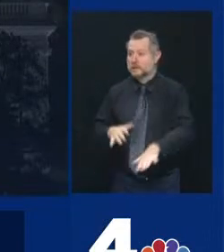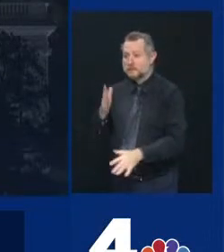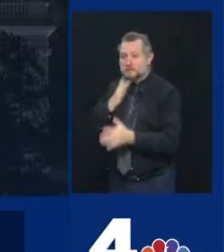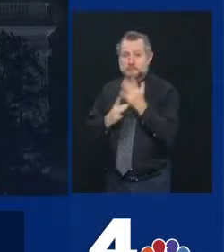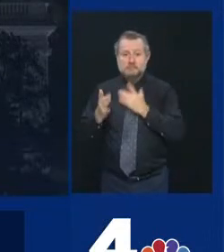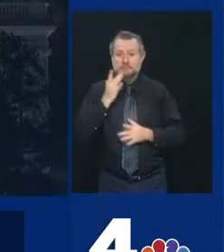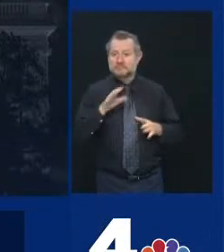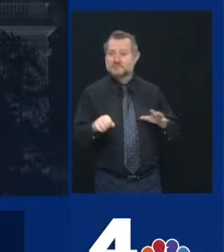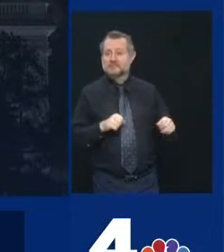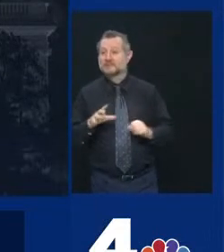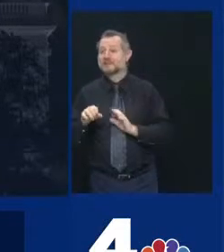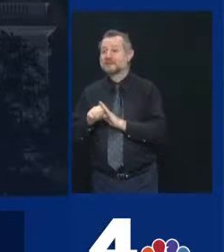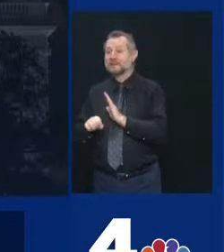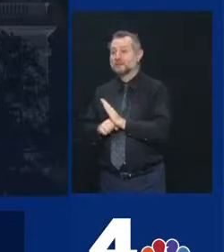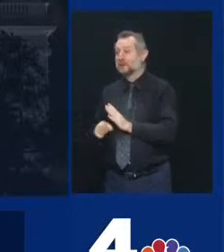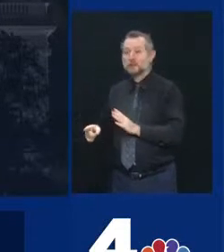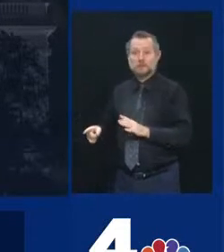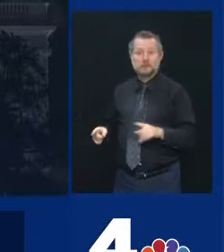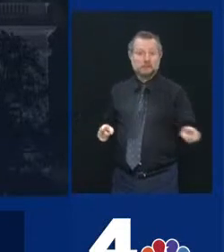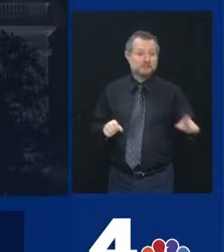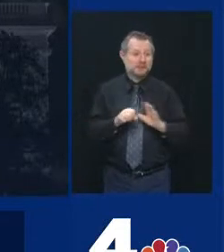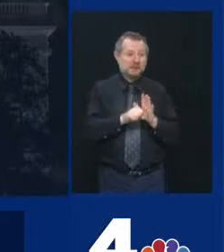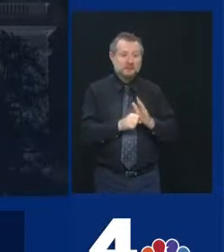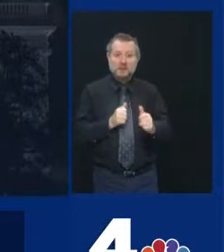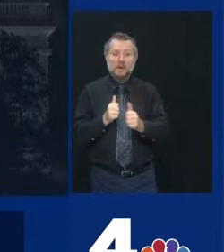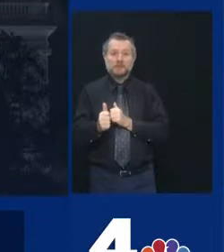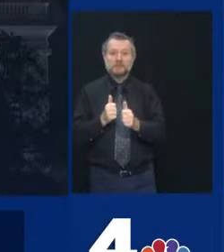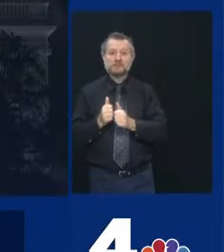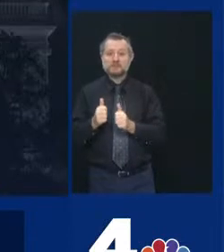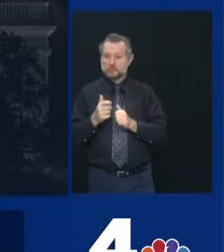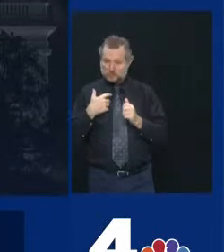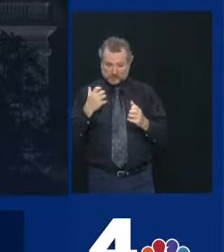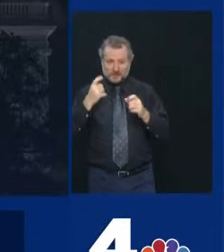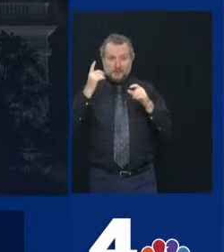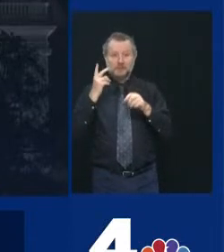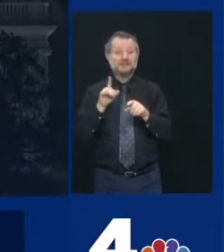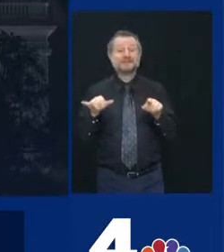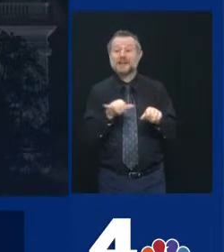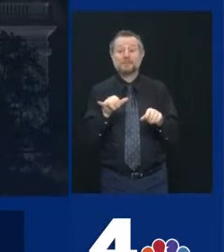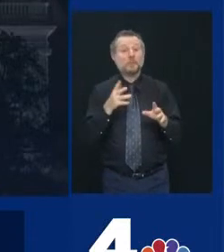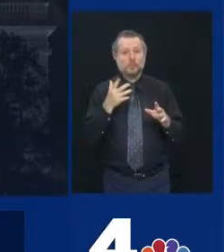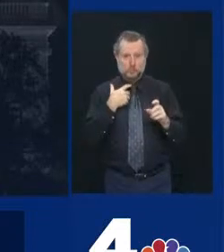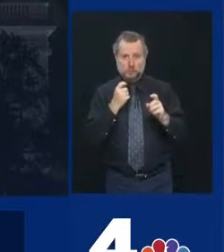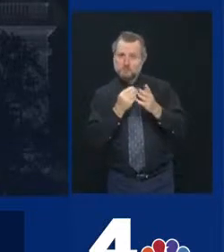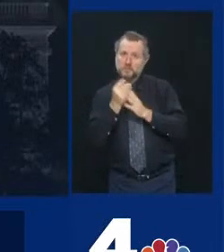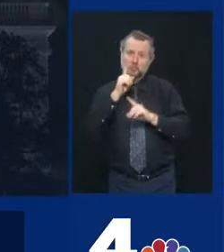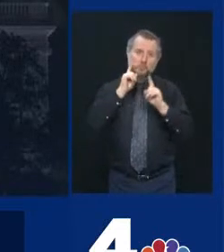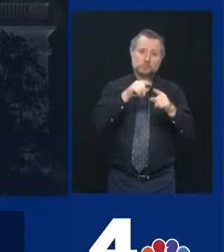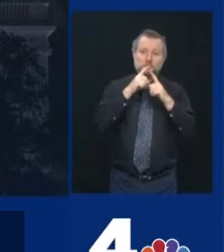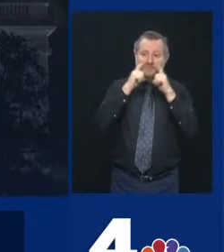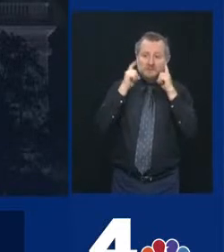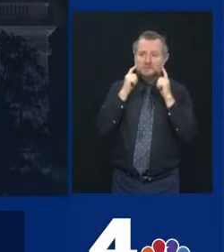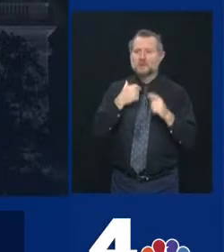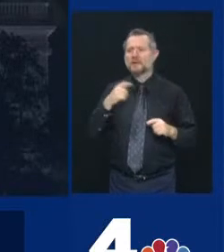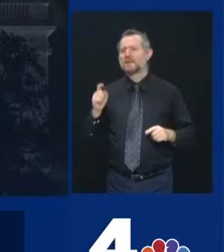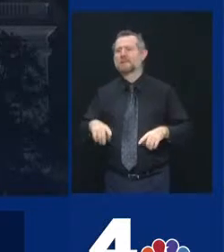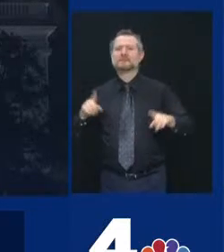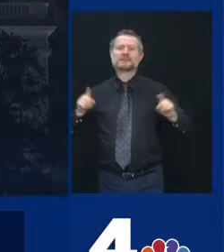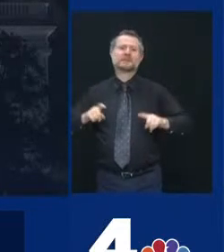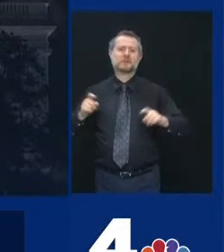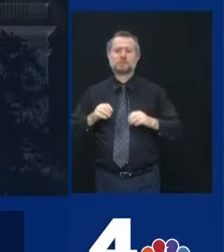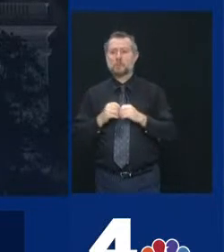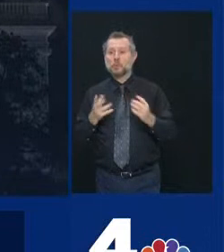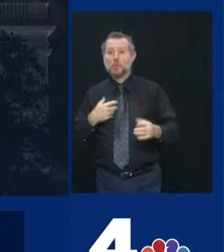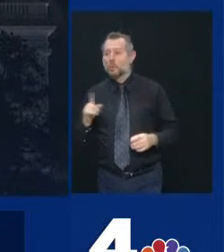buy masks and gowns from around the world. Well, we have to test. Okay, but there are no test kits. And